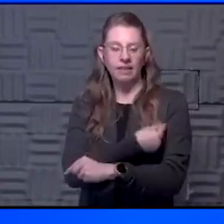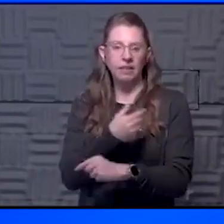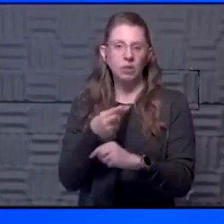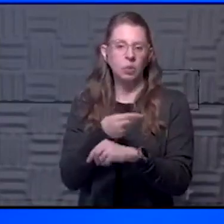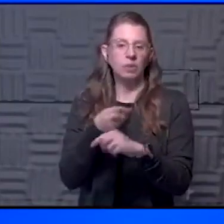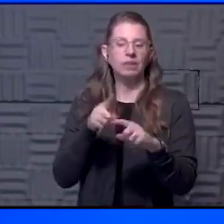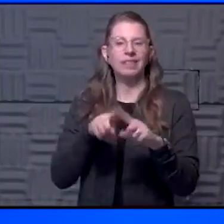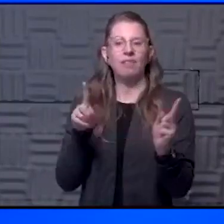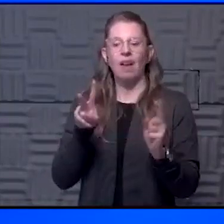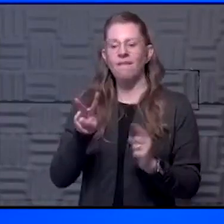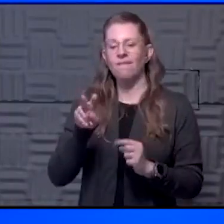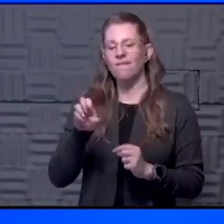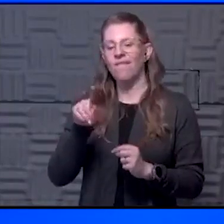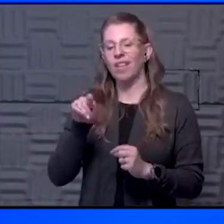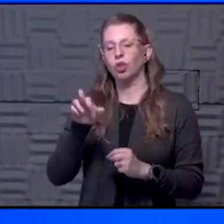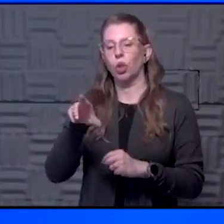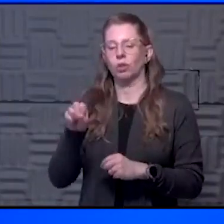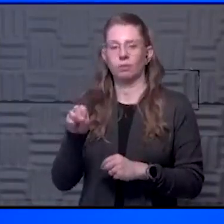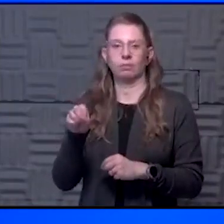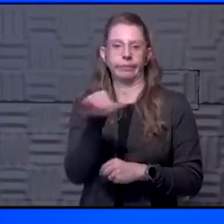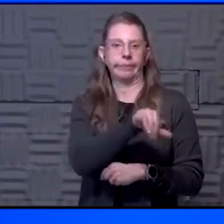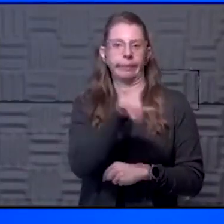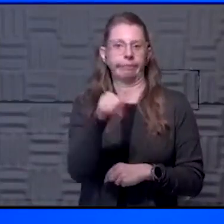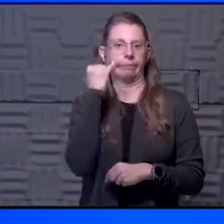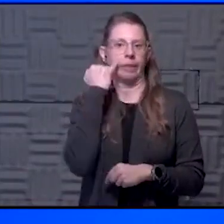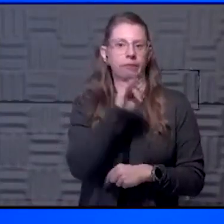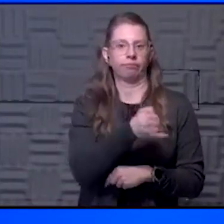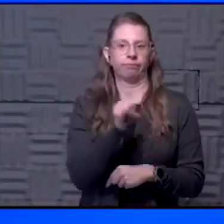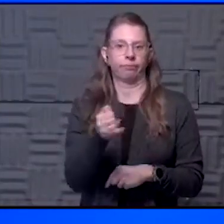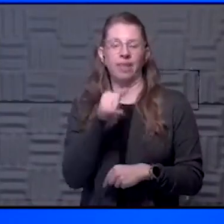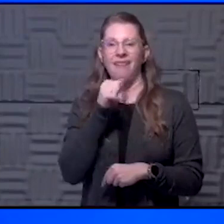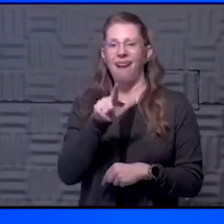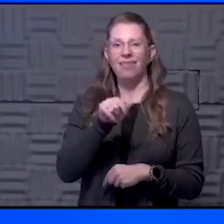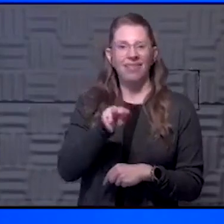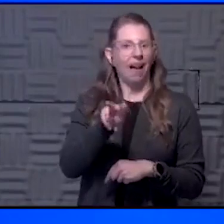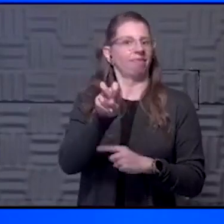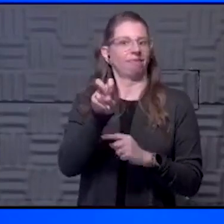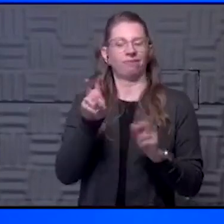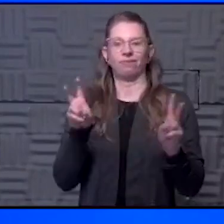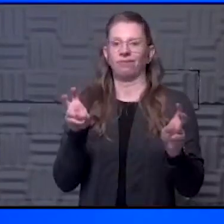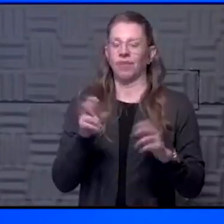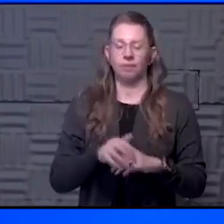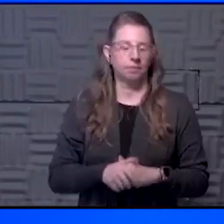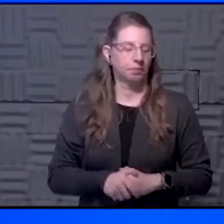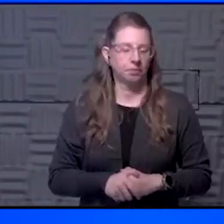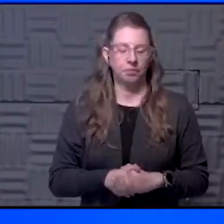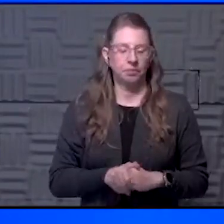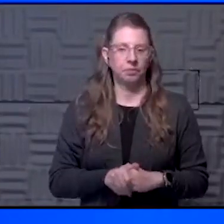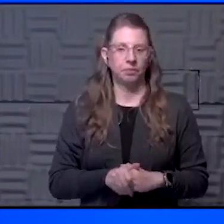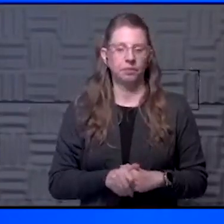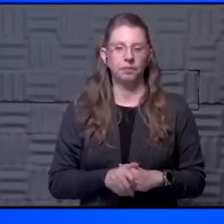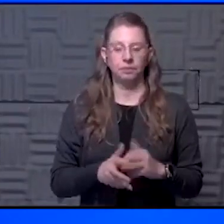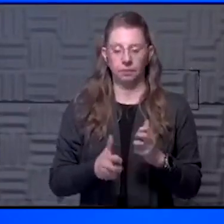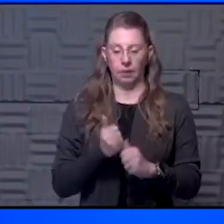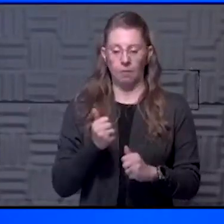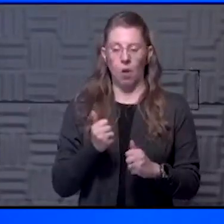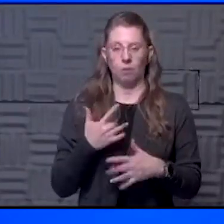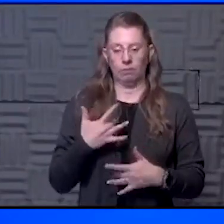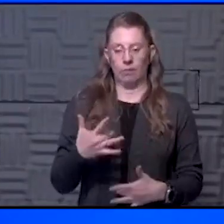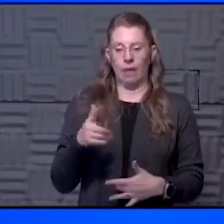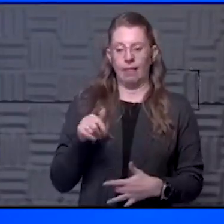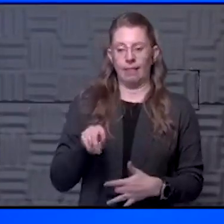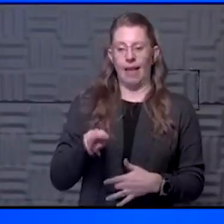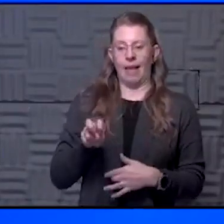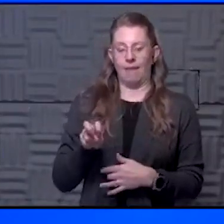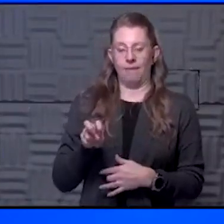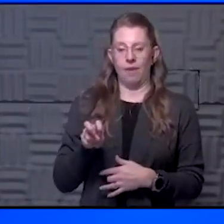used other vectors like this, but it's not a live virus. Just, the most common live virus